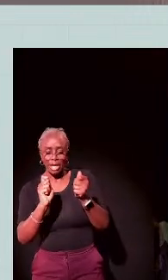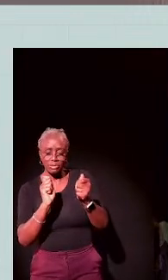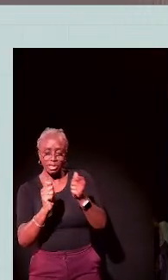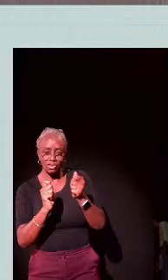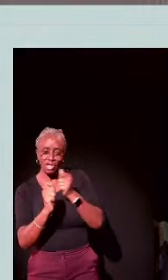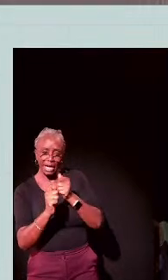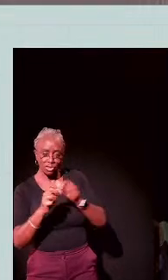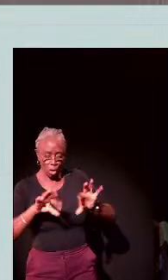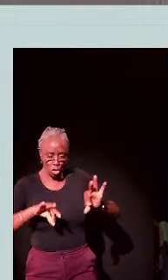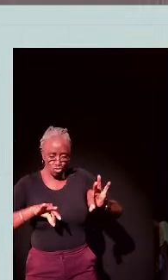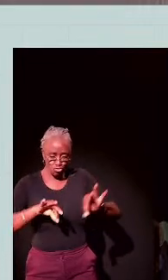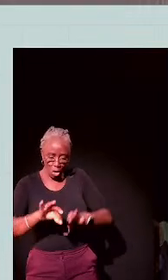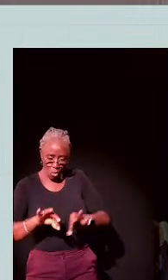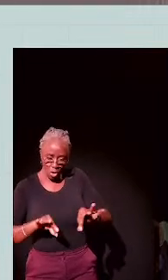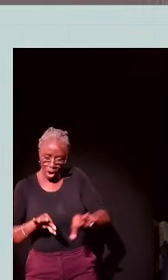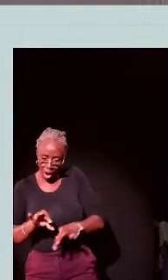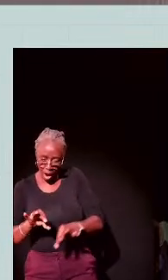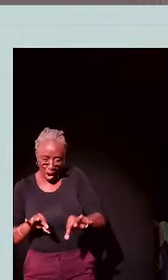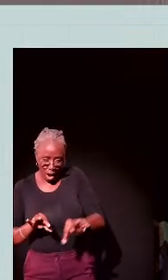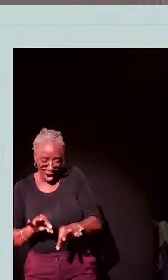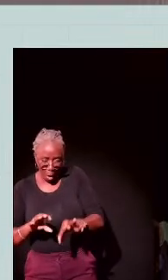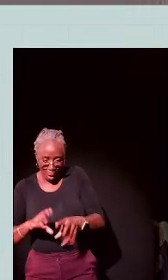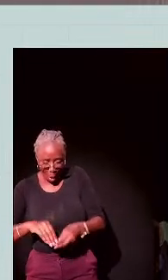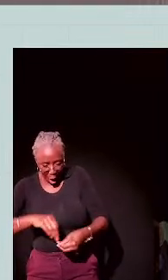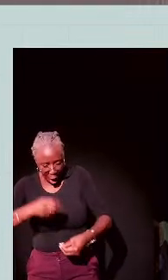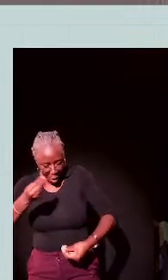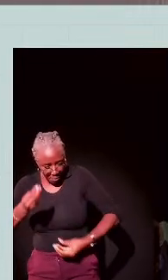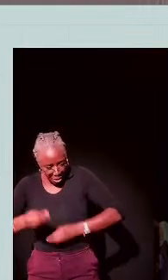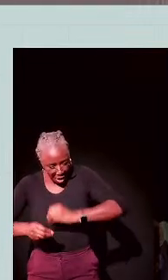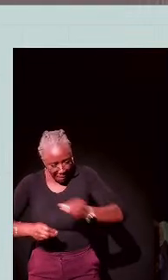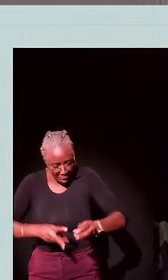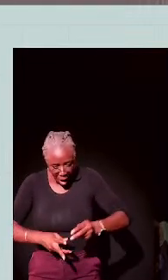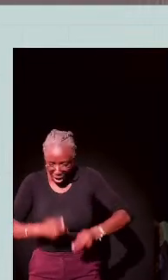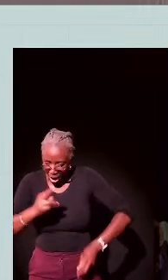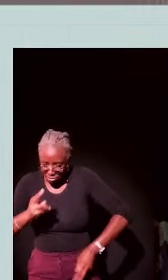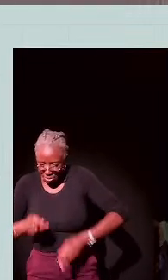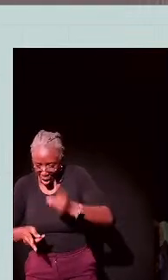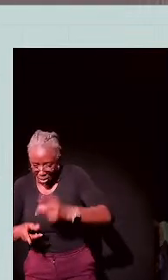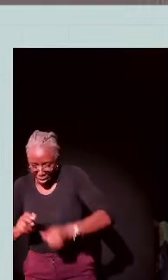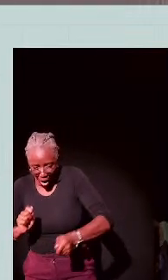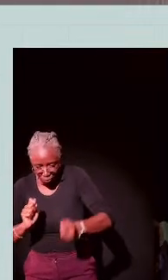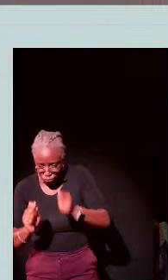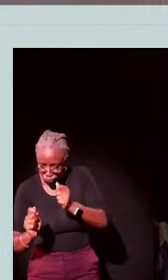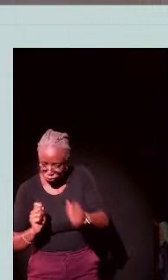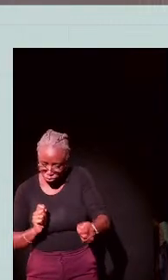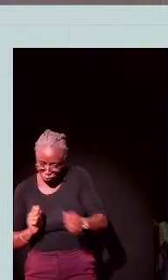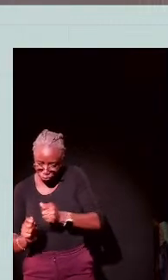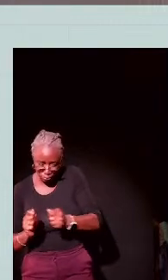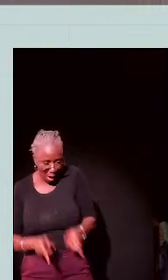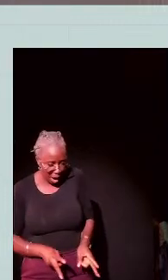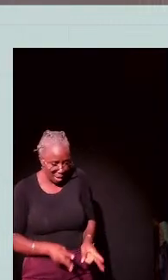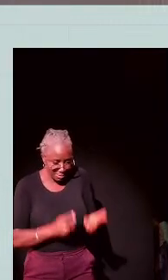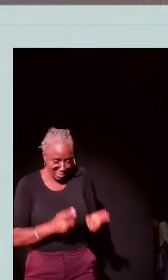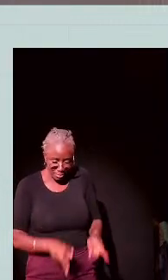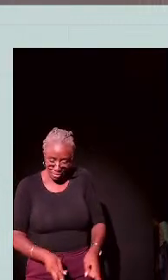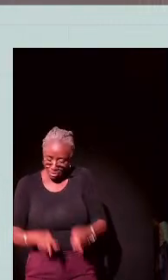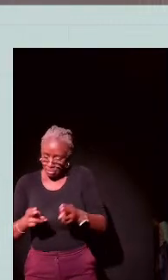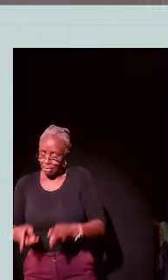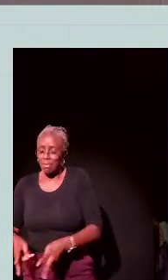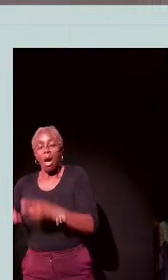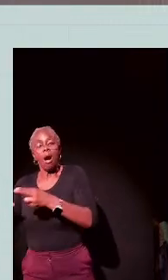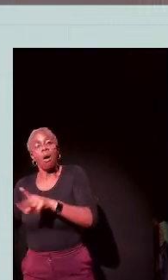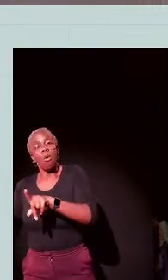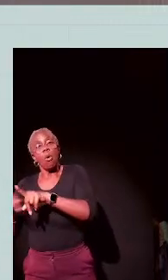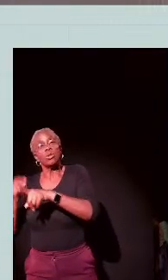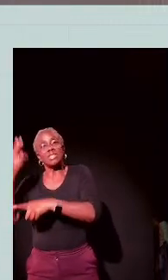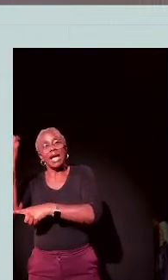a lot. They were hacking them up, they were opening them up, cutting parts, adding parts, kind of gluing stuff to it. Even in terms of electronics,